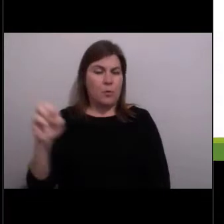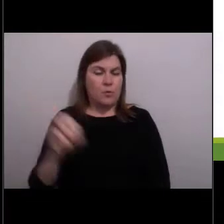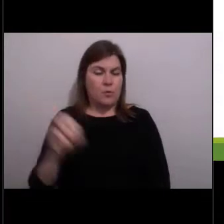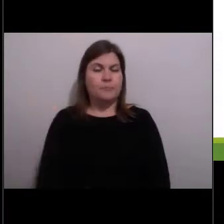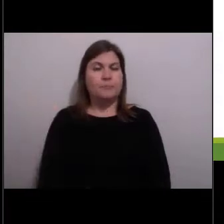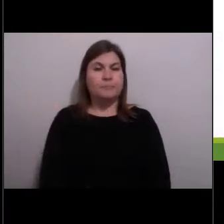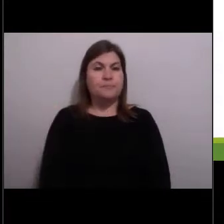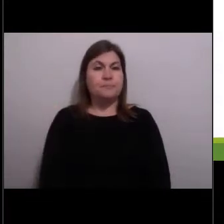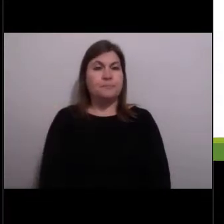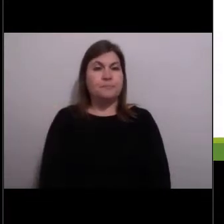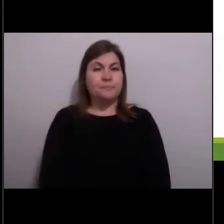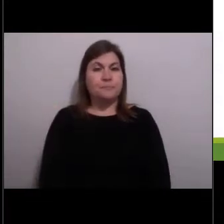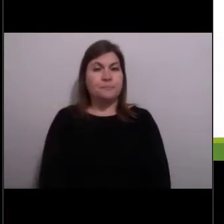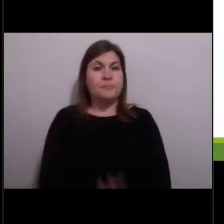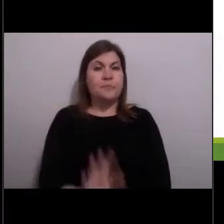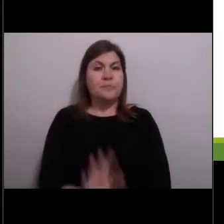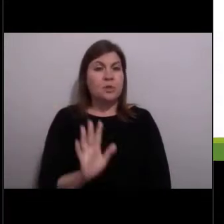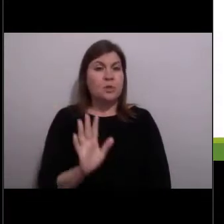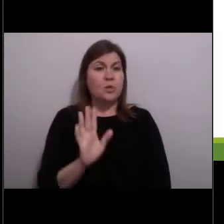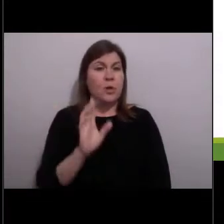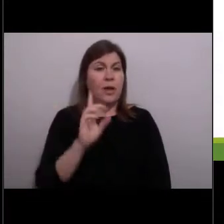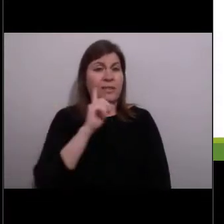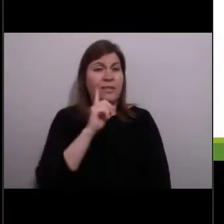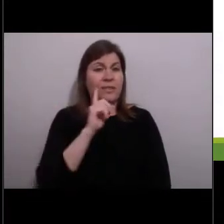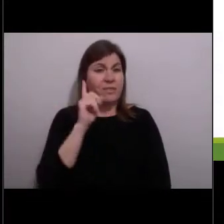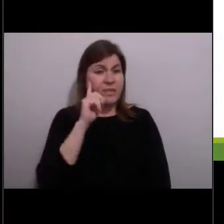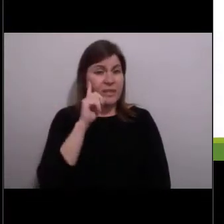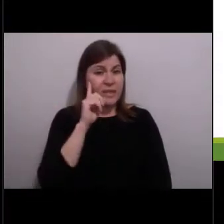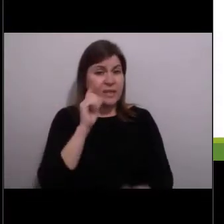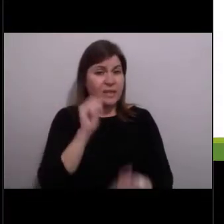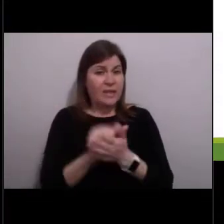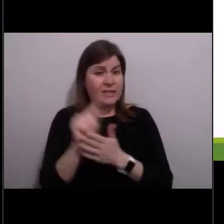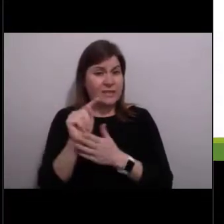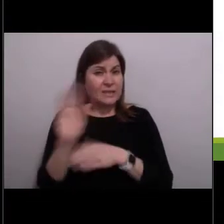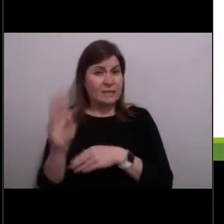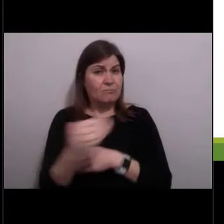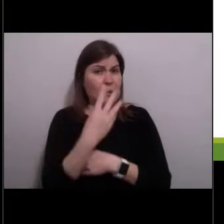that I want to say about that, except the next slide.